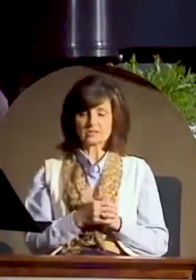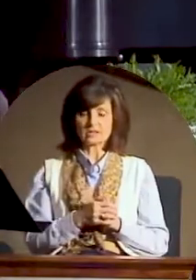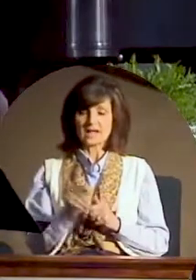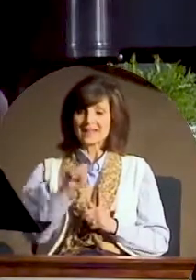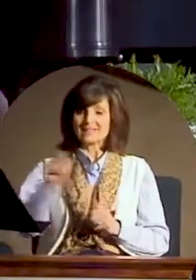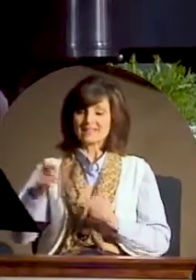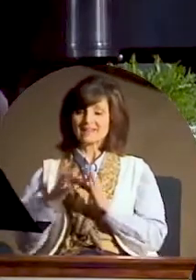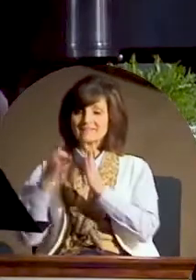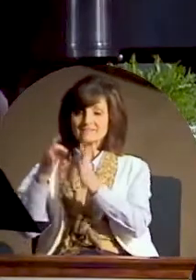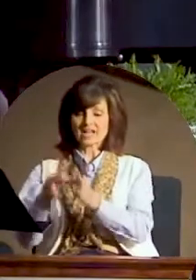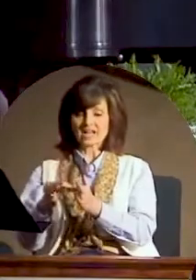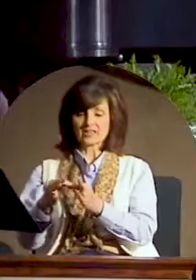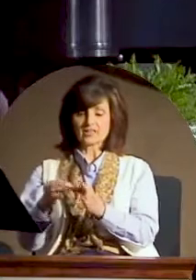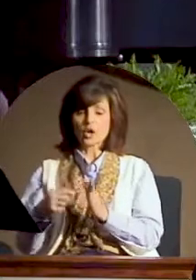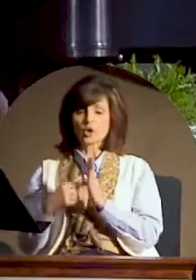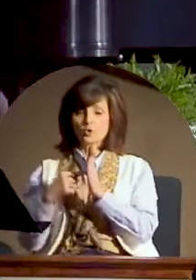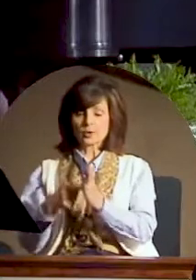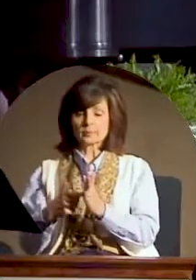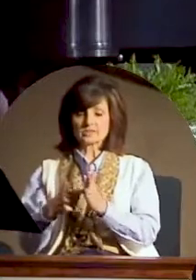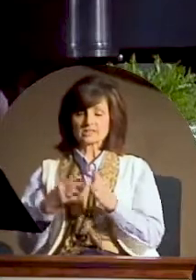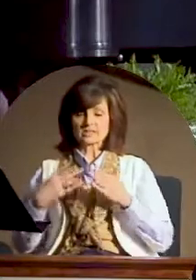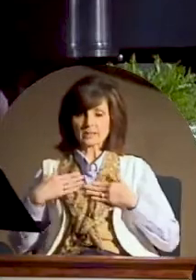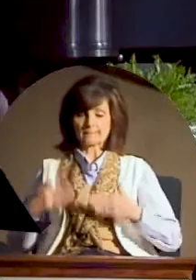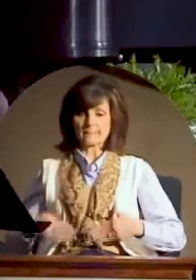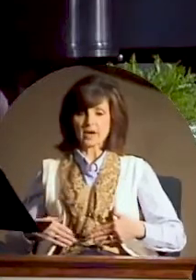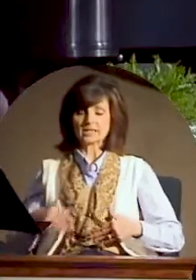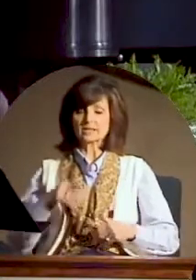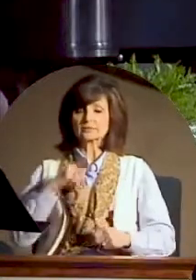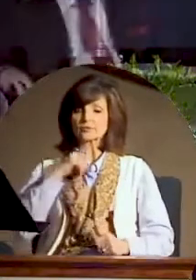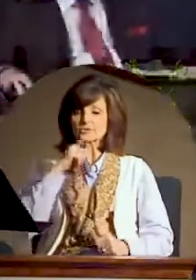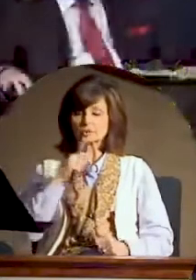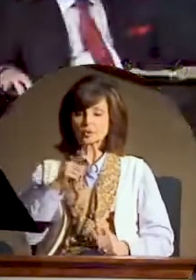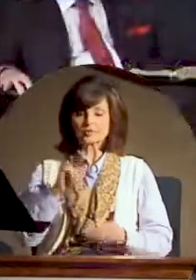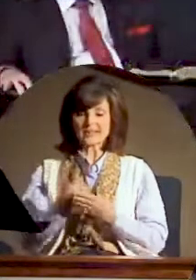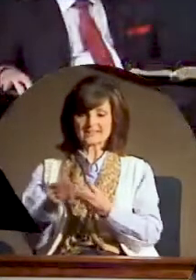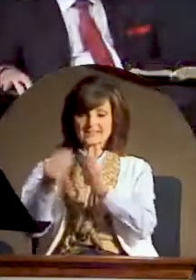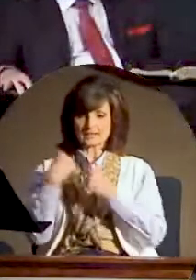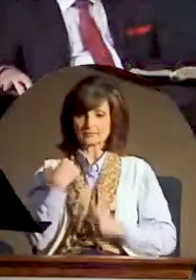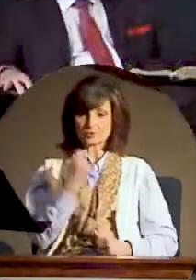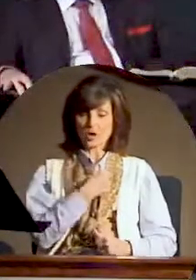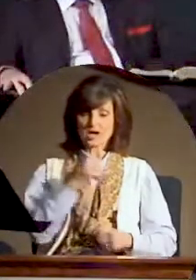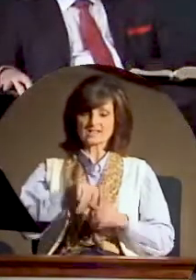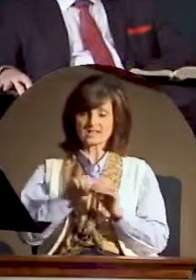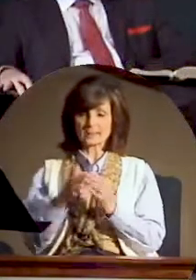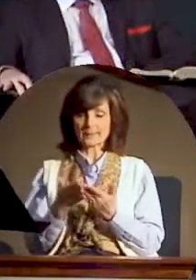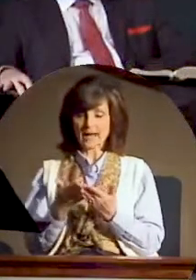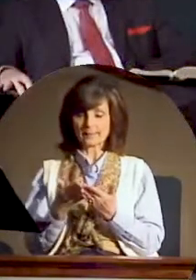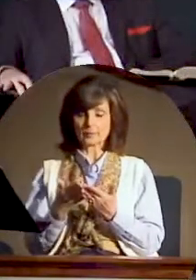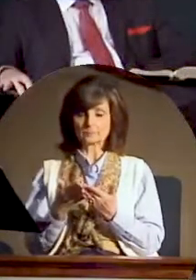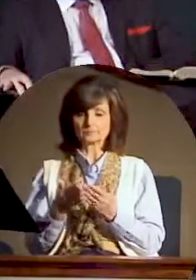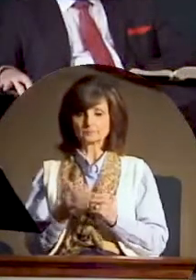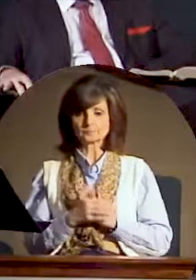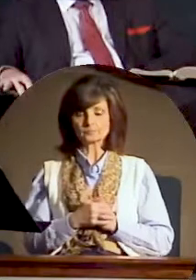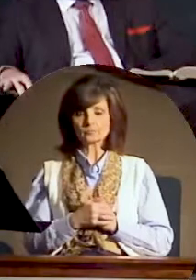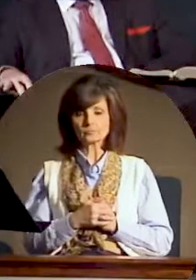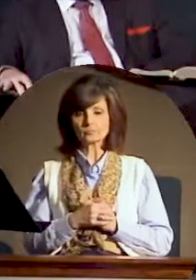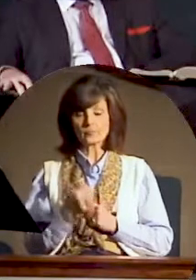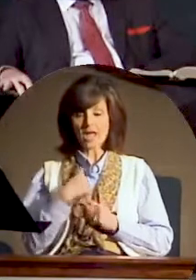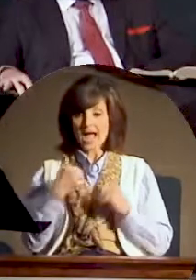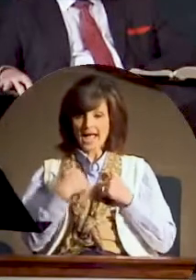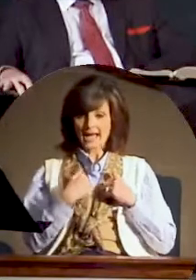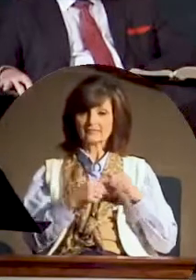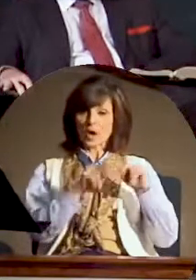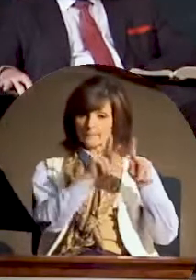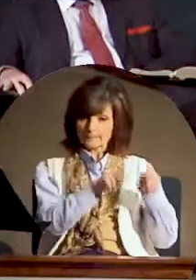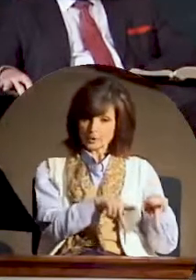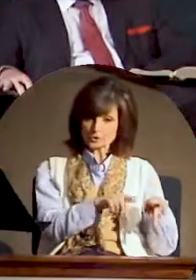the body of revealed truths that have been given to us in the Bible. We call that the faith. Now, I have personal faith.